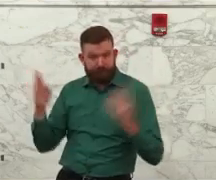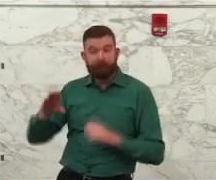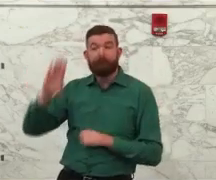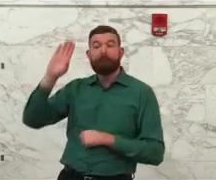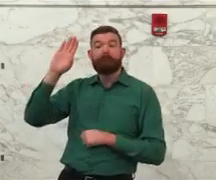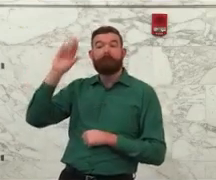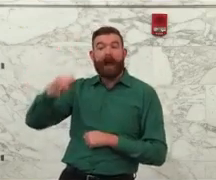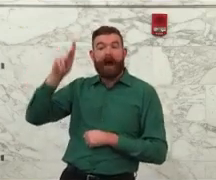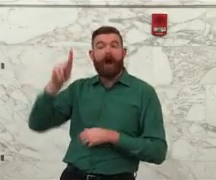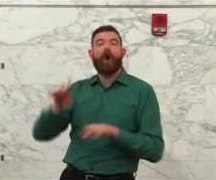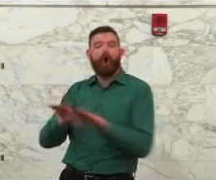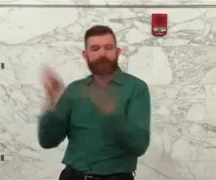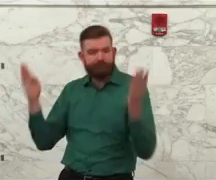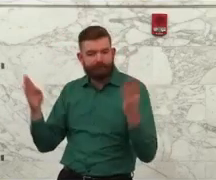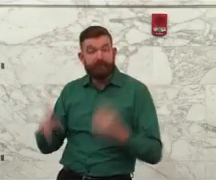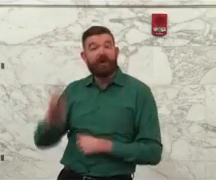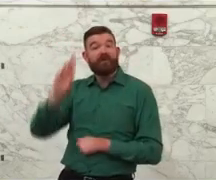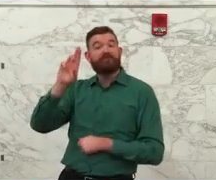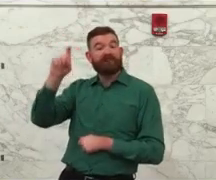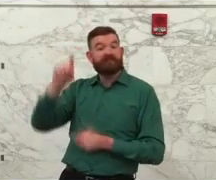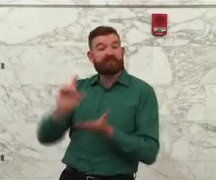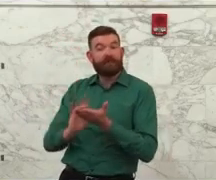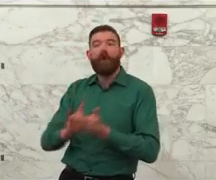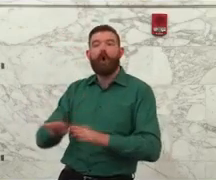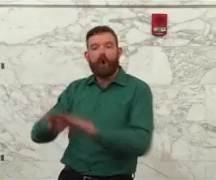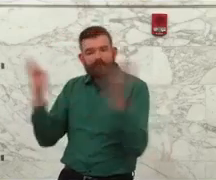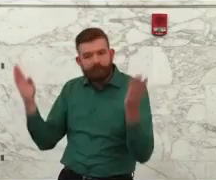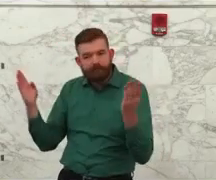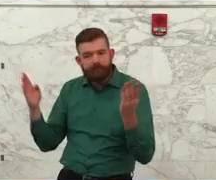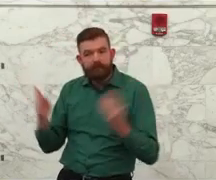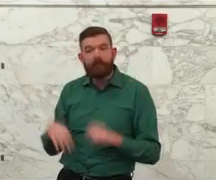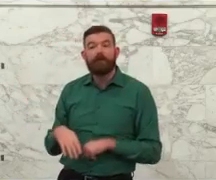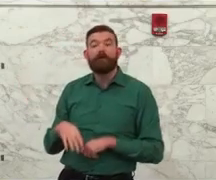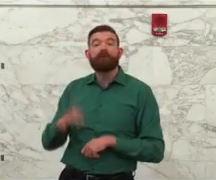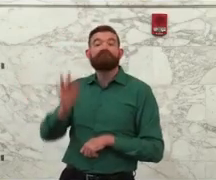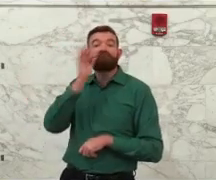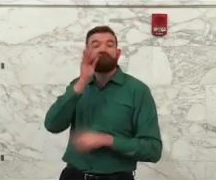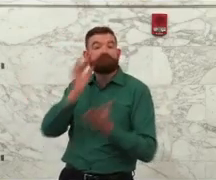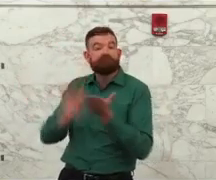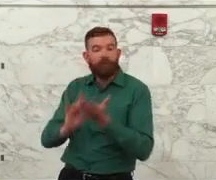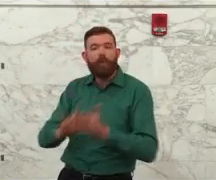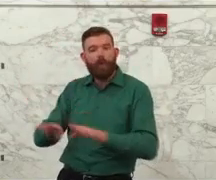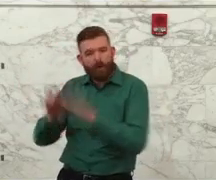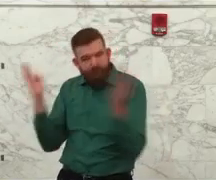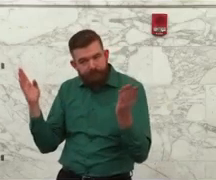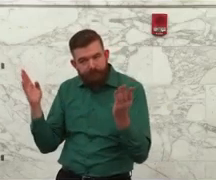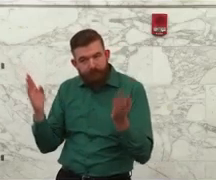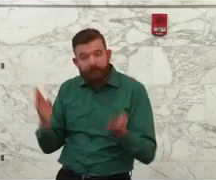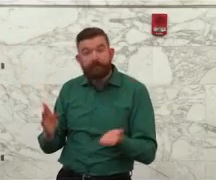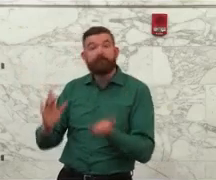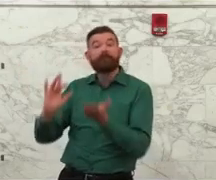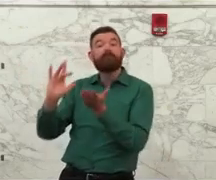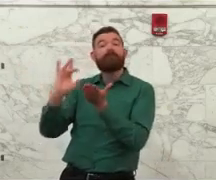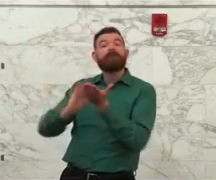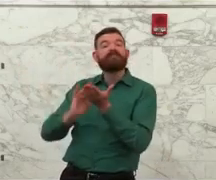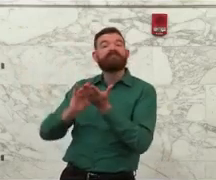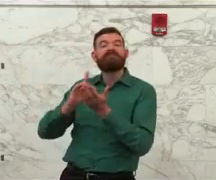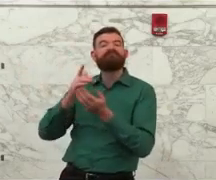pharmacies, medical marijuana dispensaries, medical supply stores, gas stations,